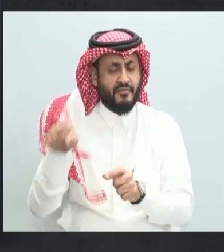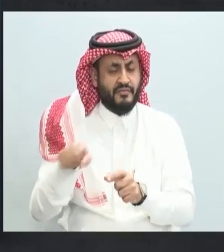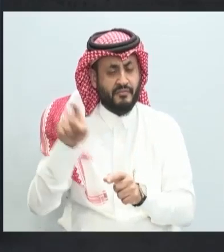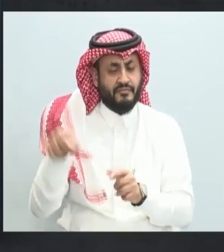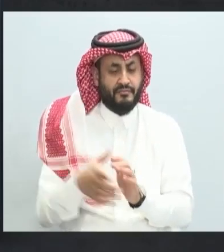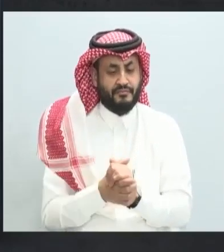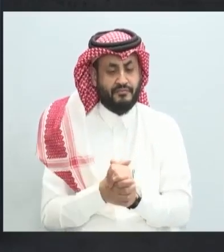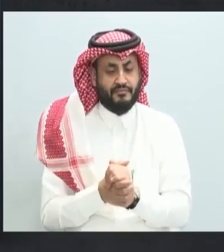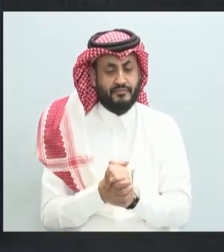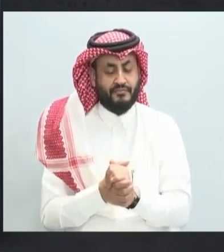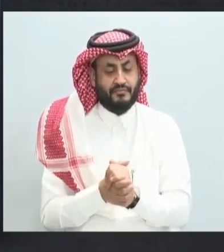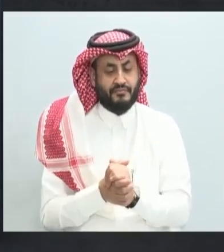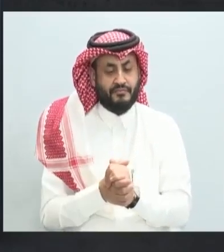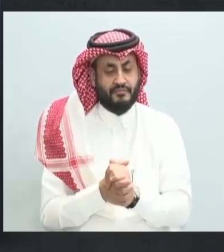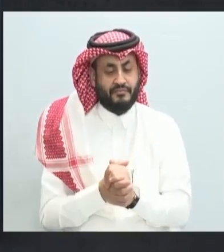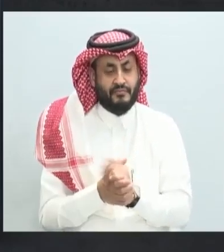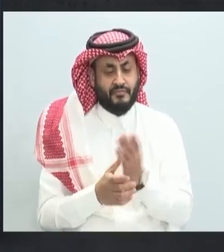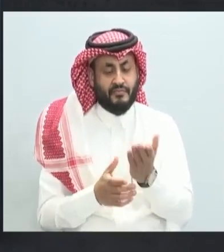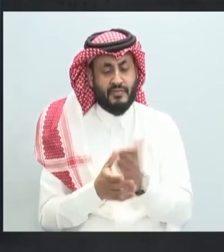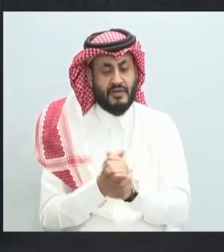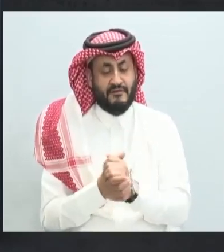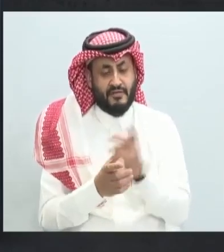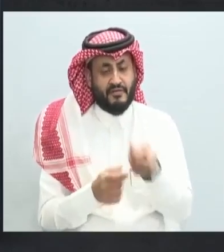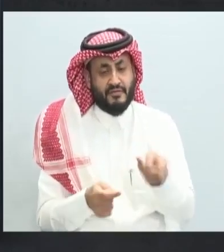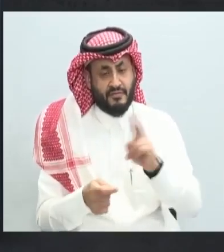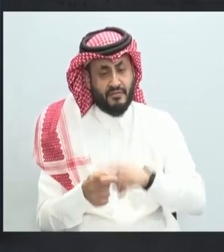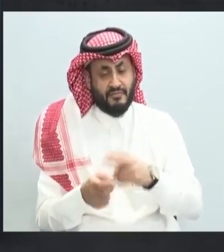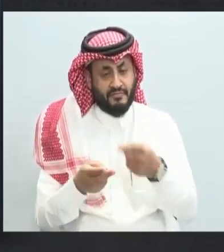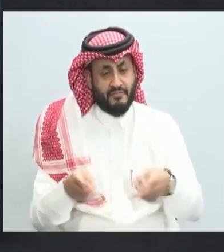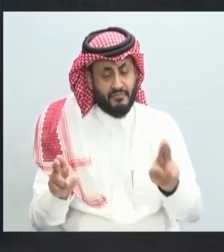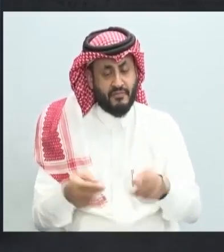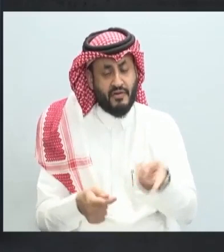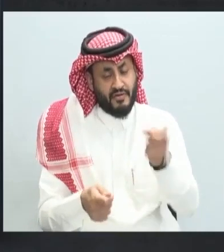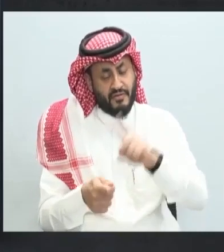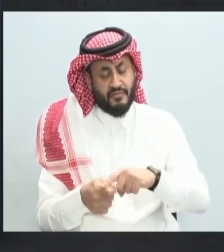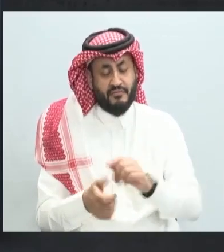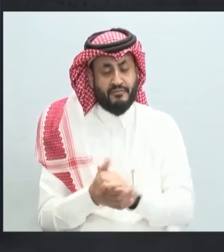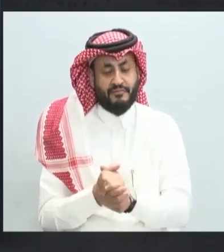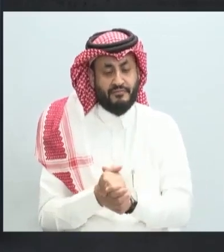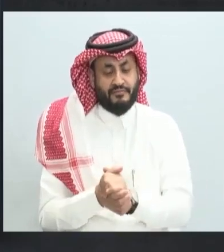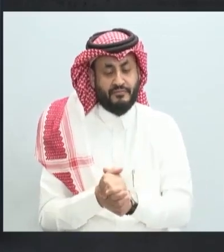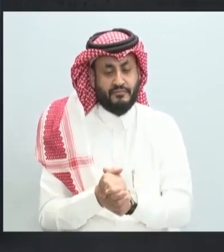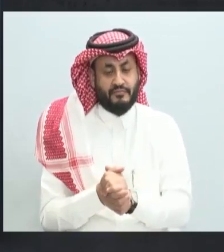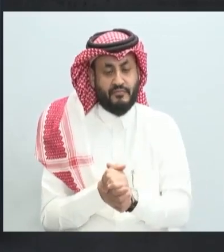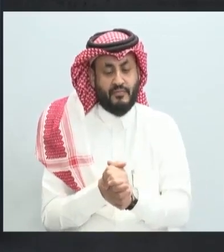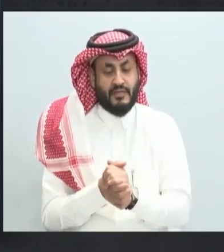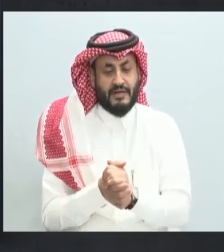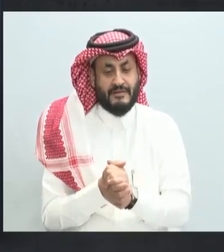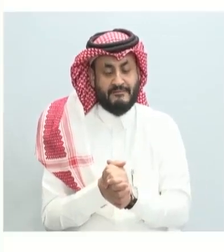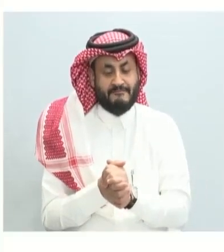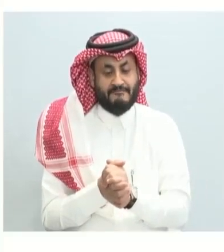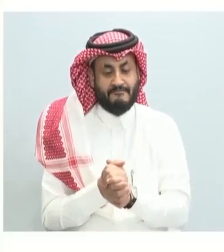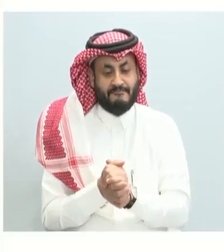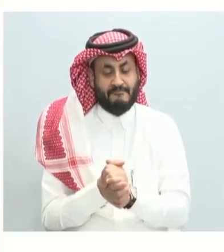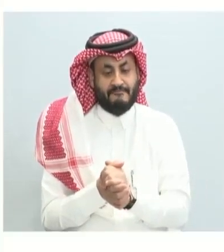words, let's me and you try to chant it one more time together. So we're